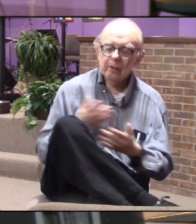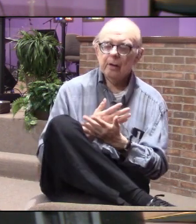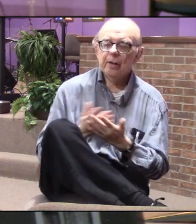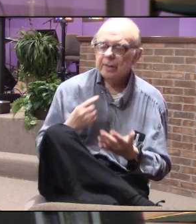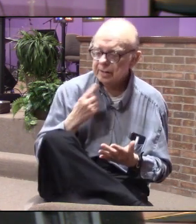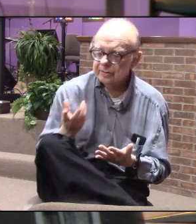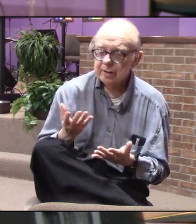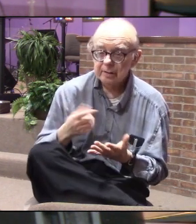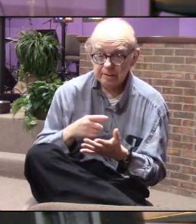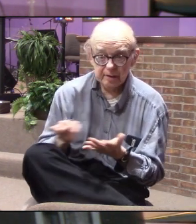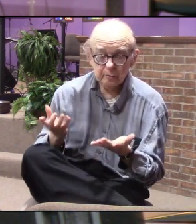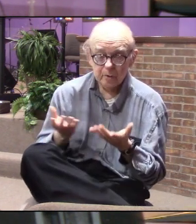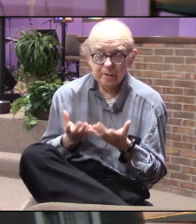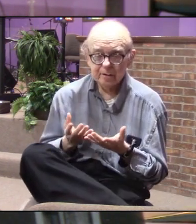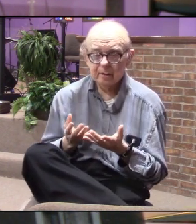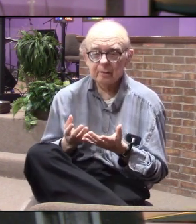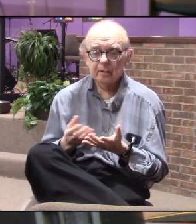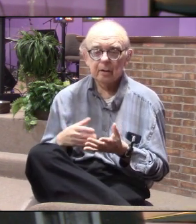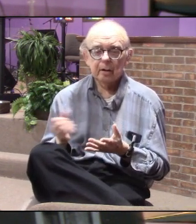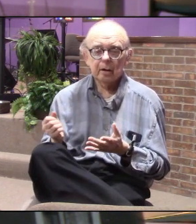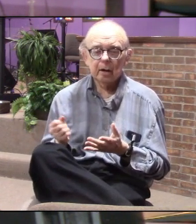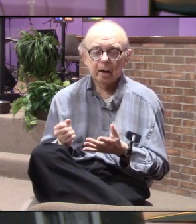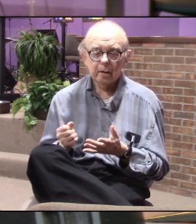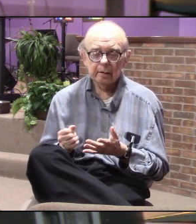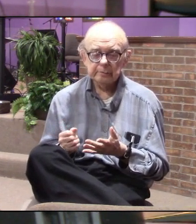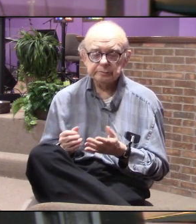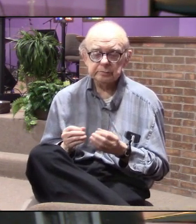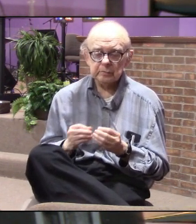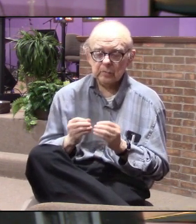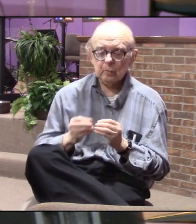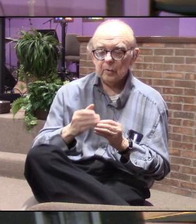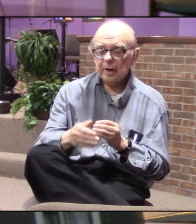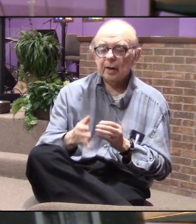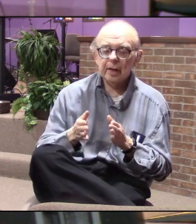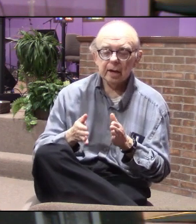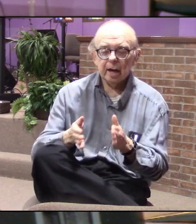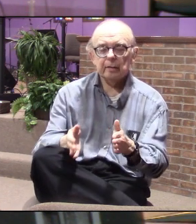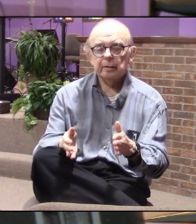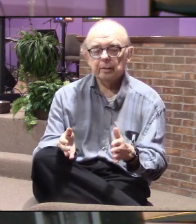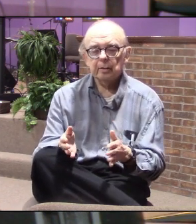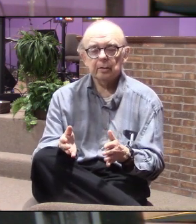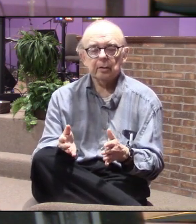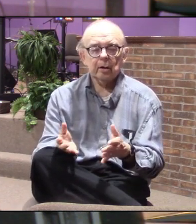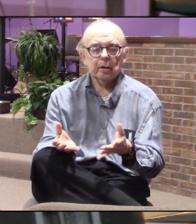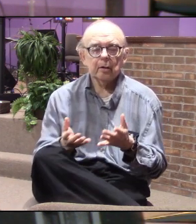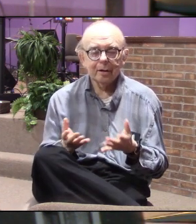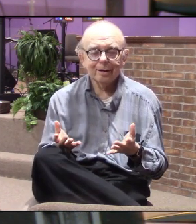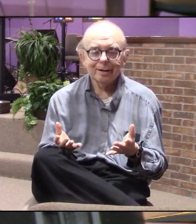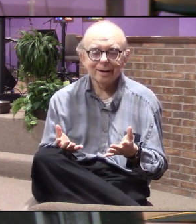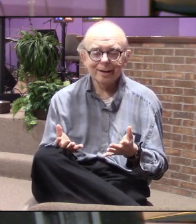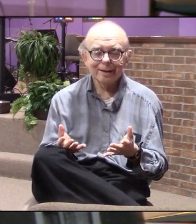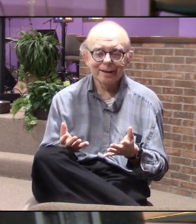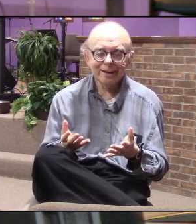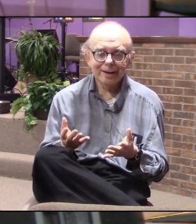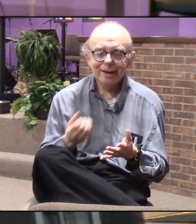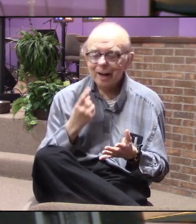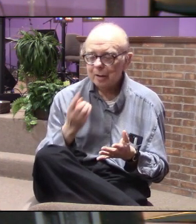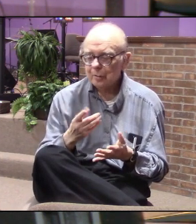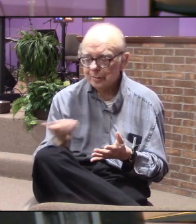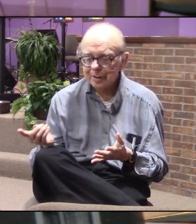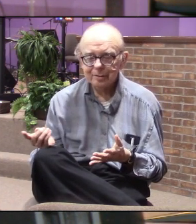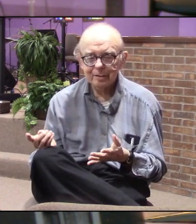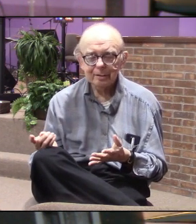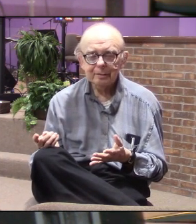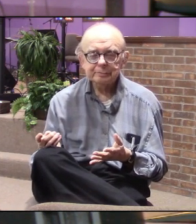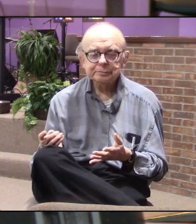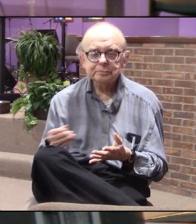want. You take them a little bit further down that aisle, what do they want? I want that. I want this, and